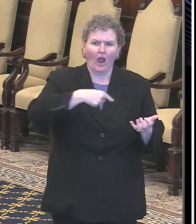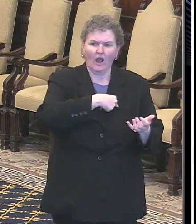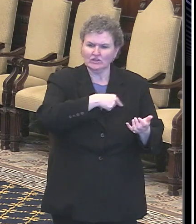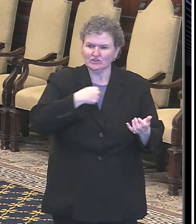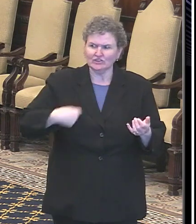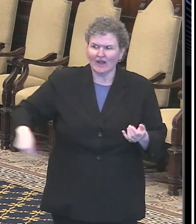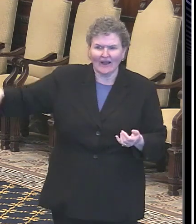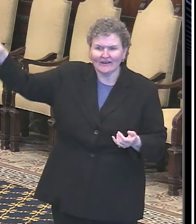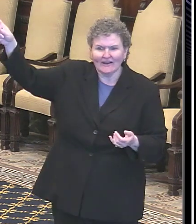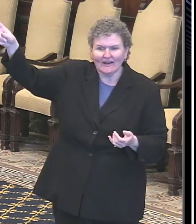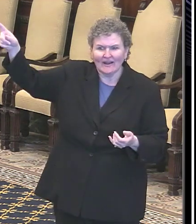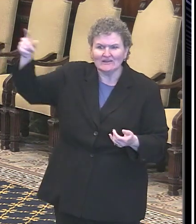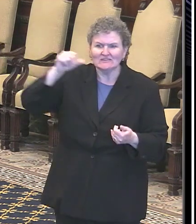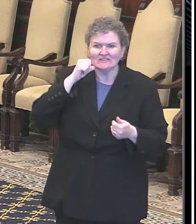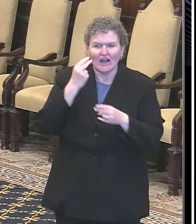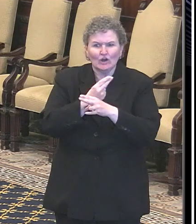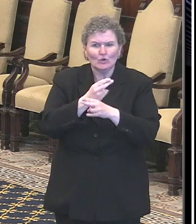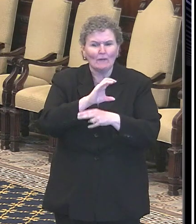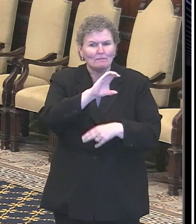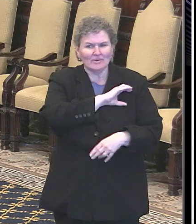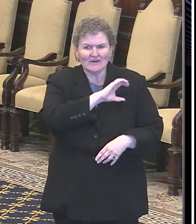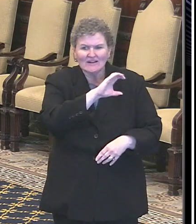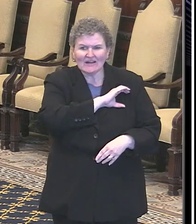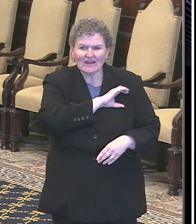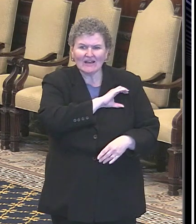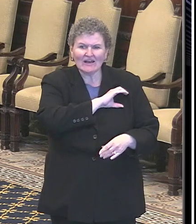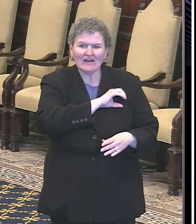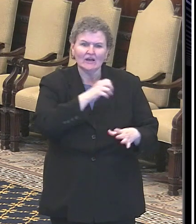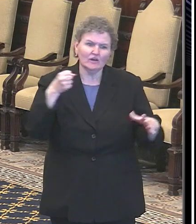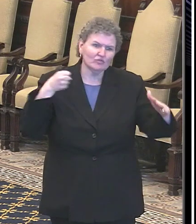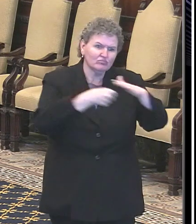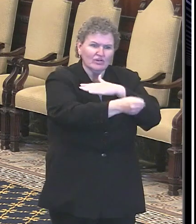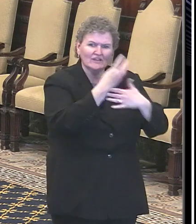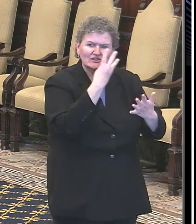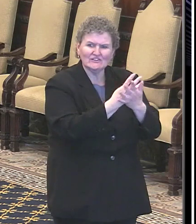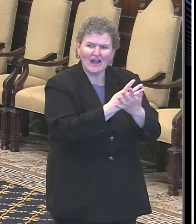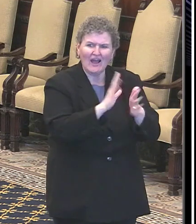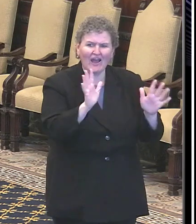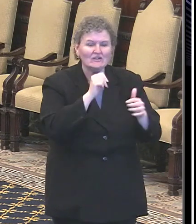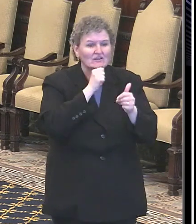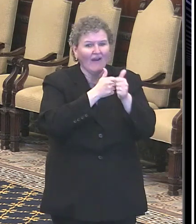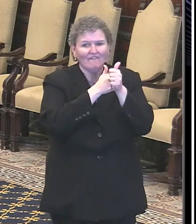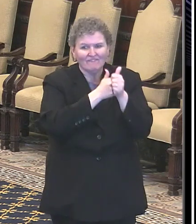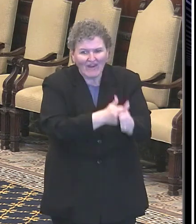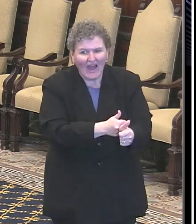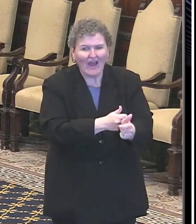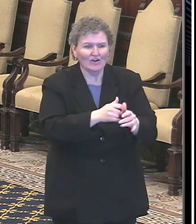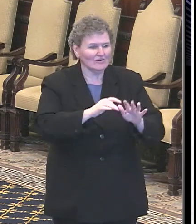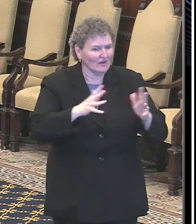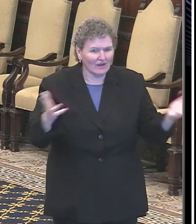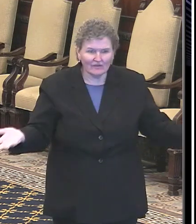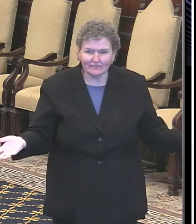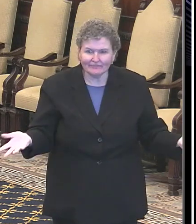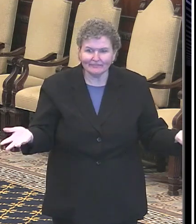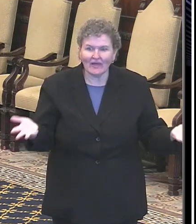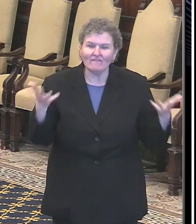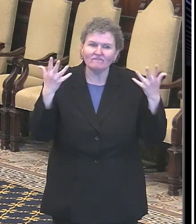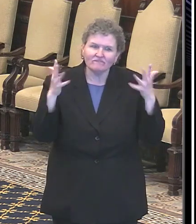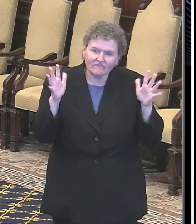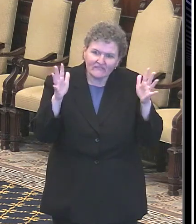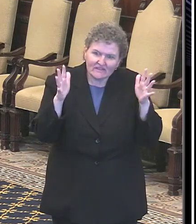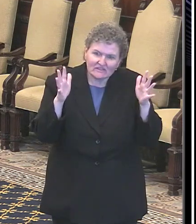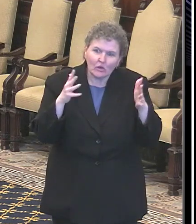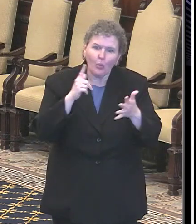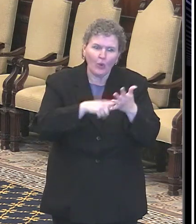should be using the police to be carting people off to jail because they're not following that. We continue to try to express to them what's right to